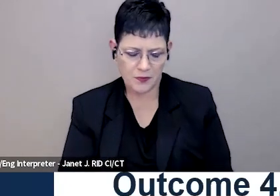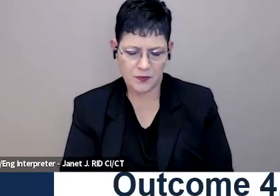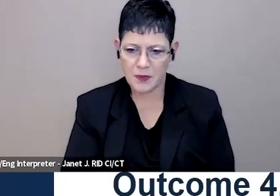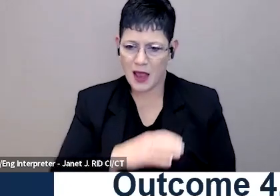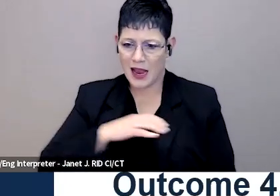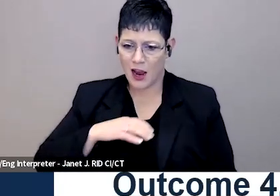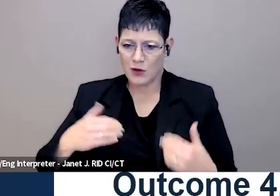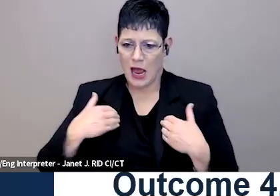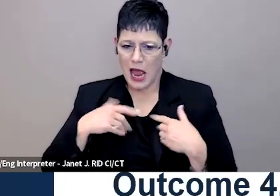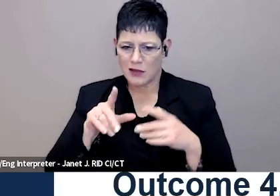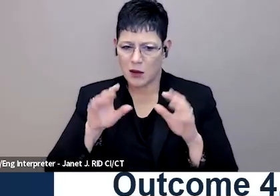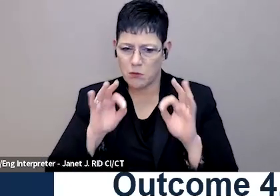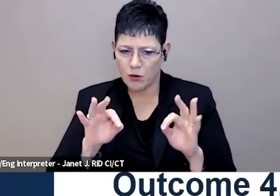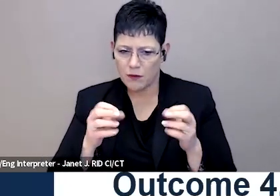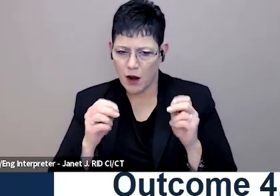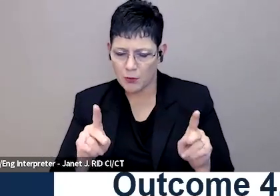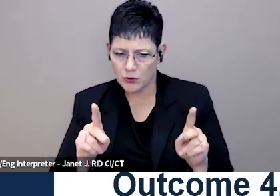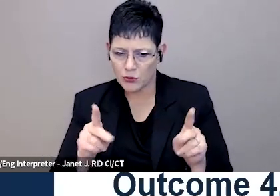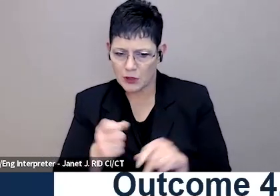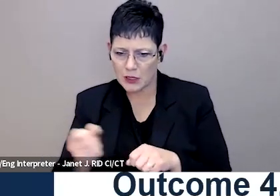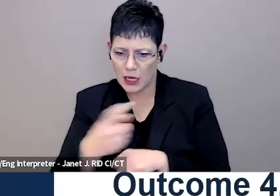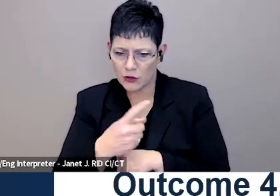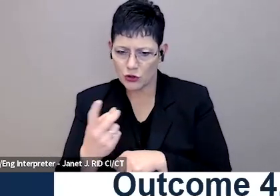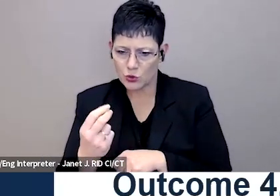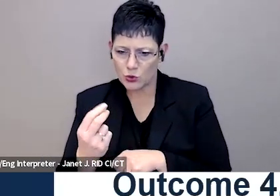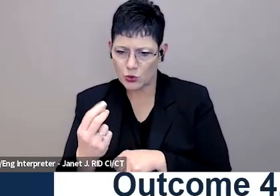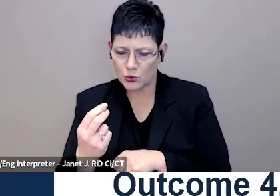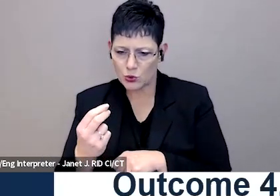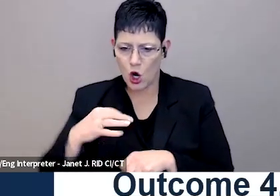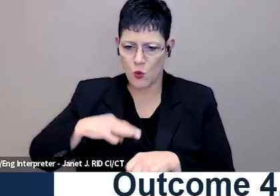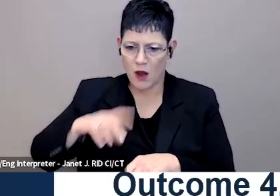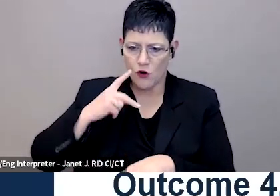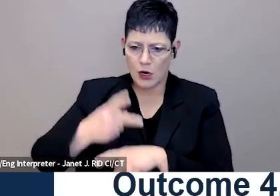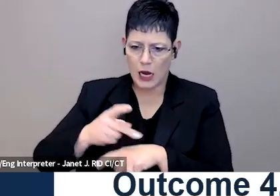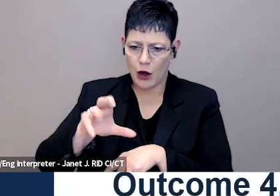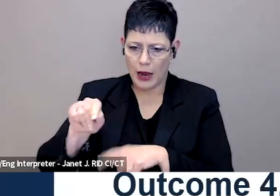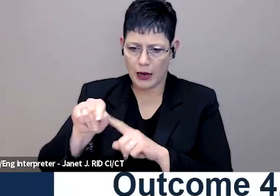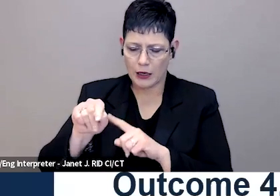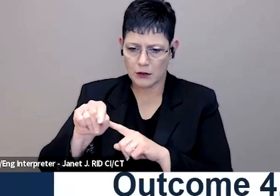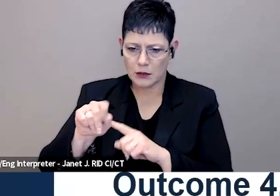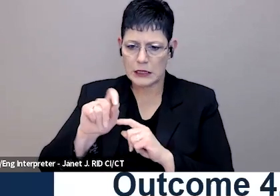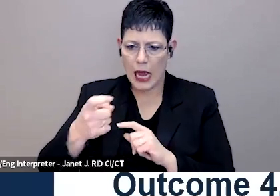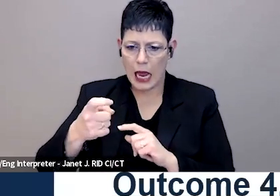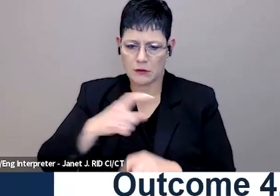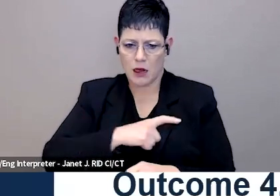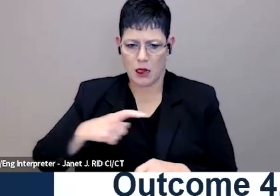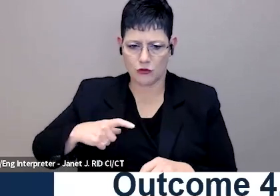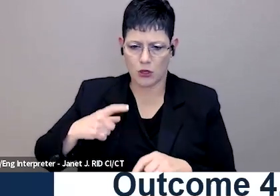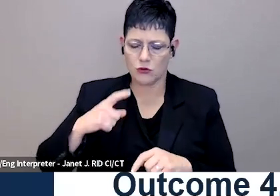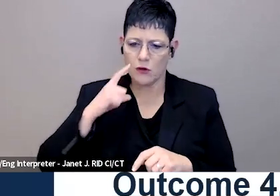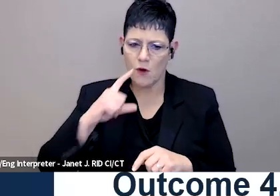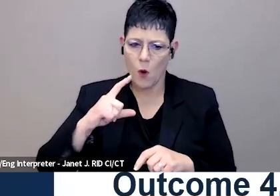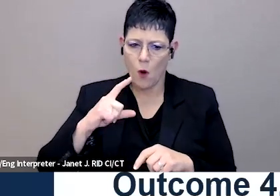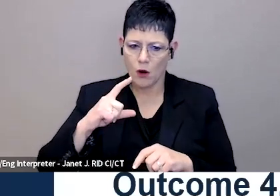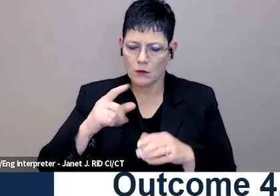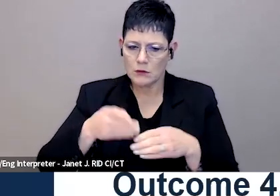Congress has a perfect opportunity next year to enact the Credit for Caring Act as they consider tax legislation to address expiring tax